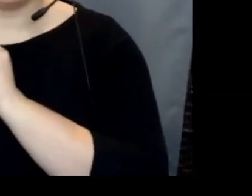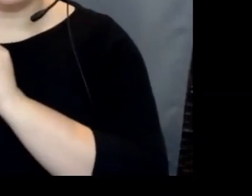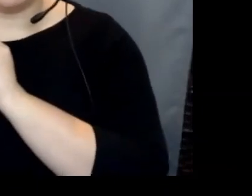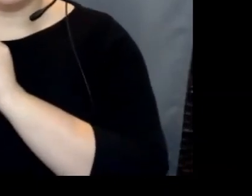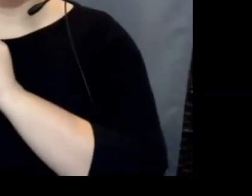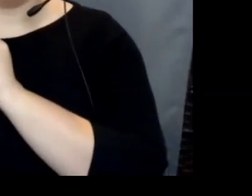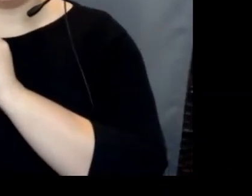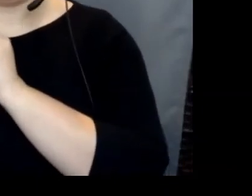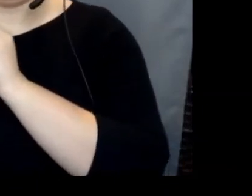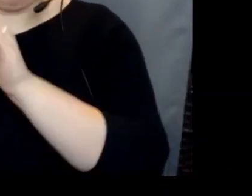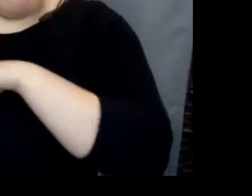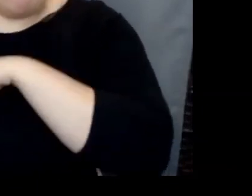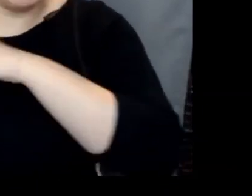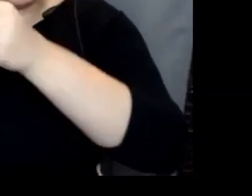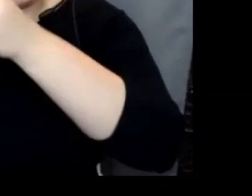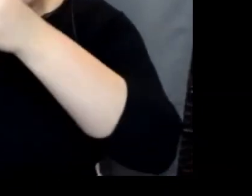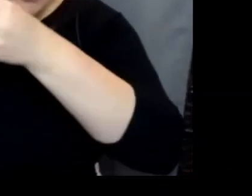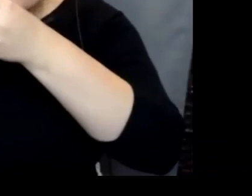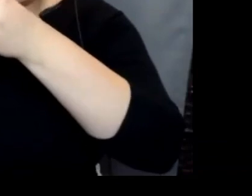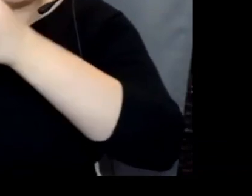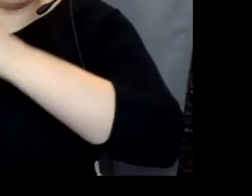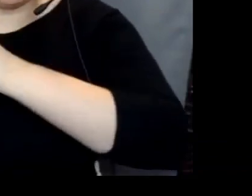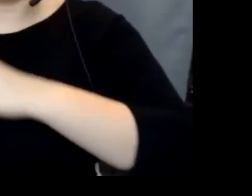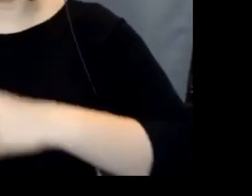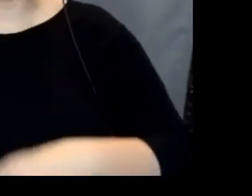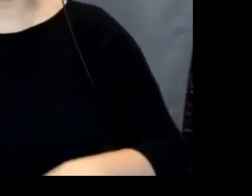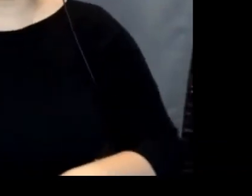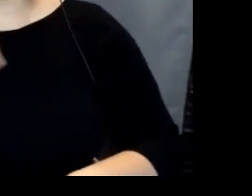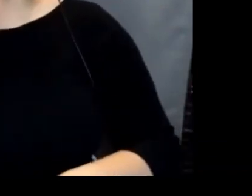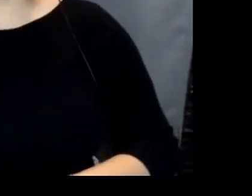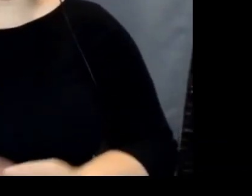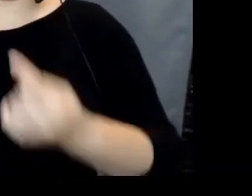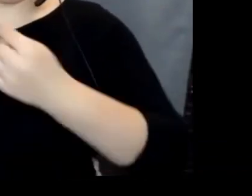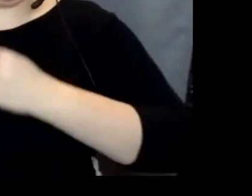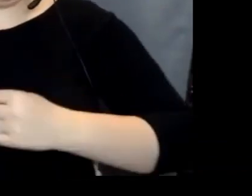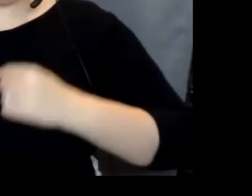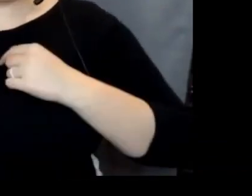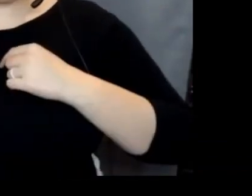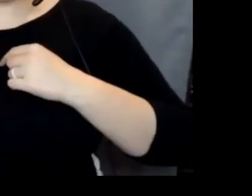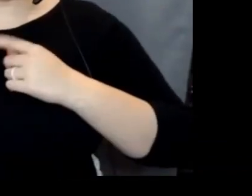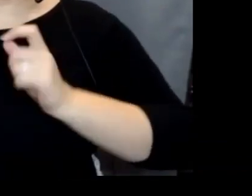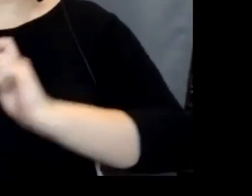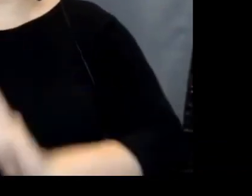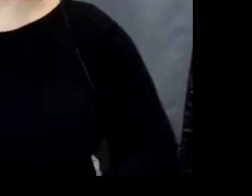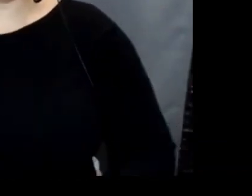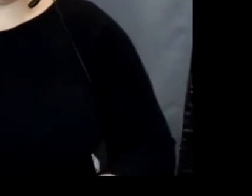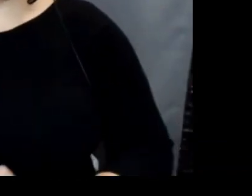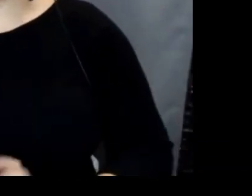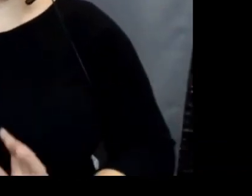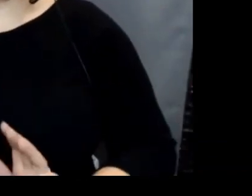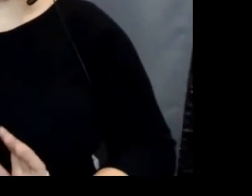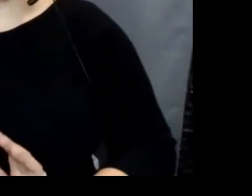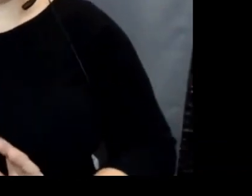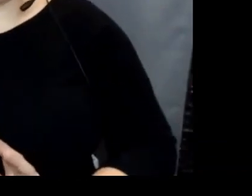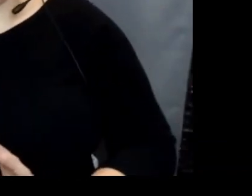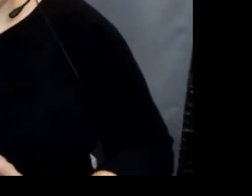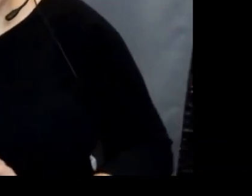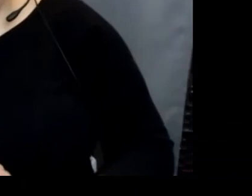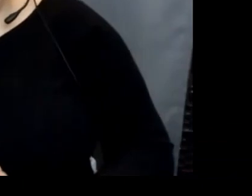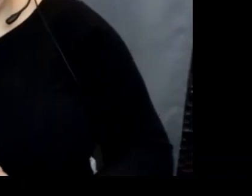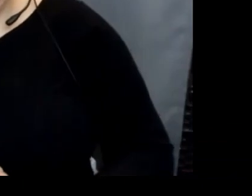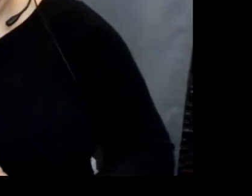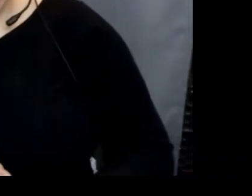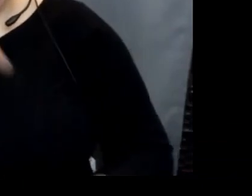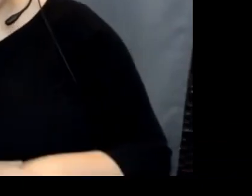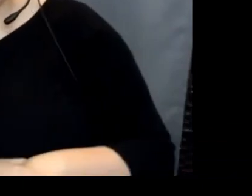this available online is going back to some of those situations and trying to adjust them on the backside and select